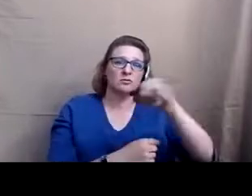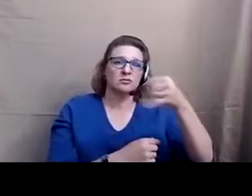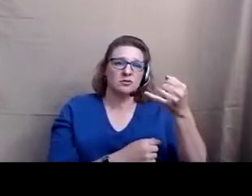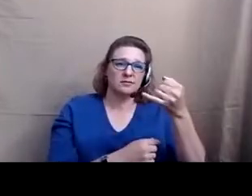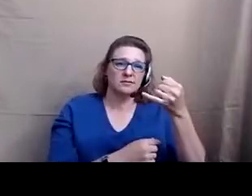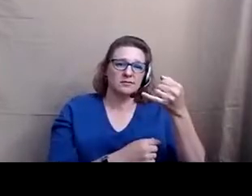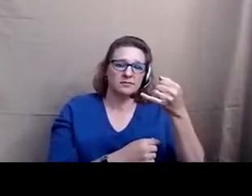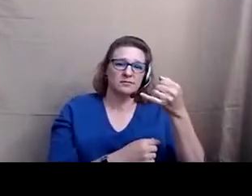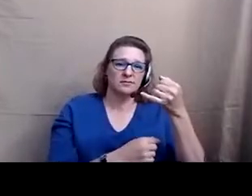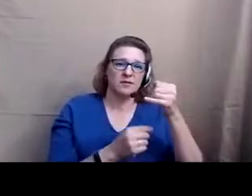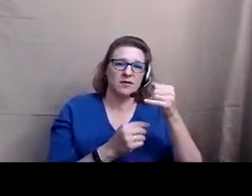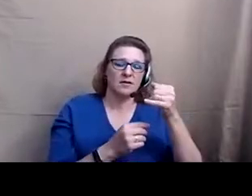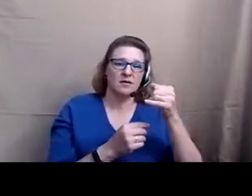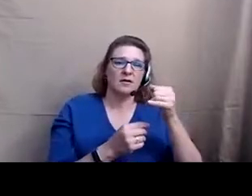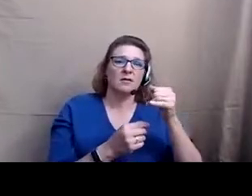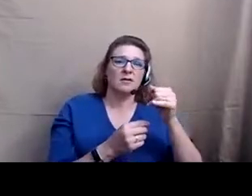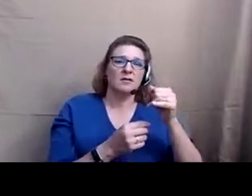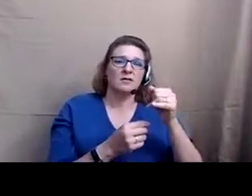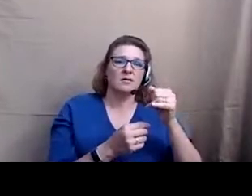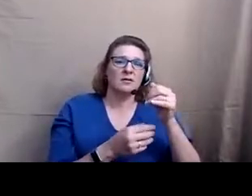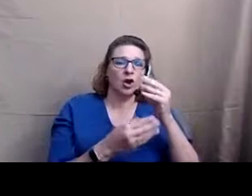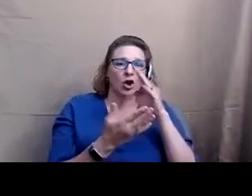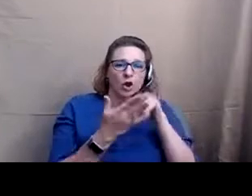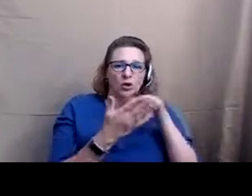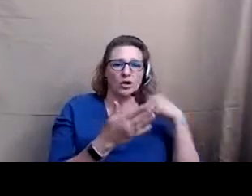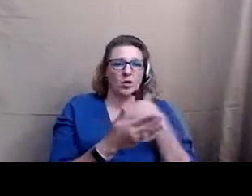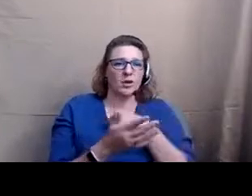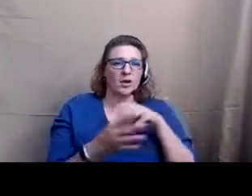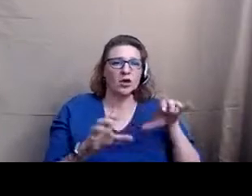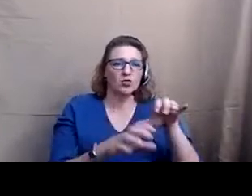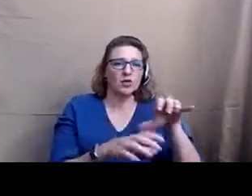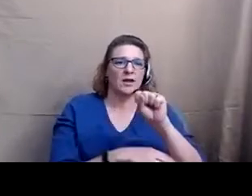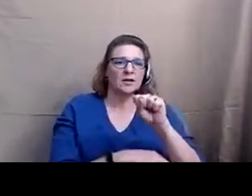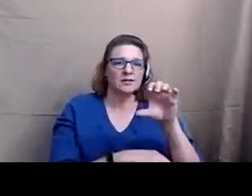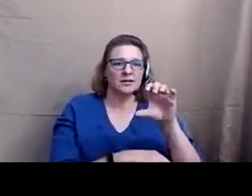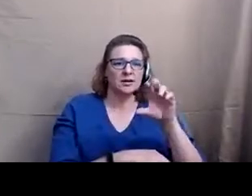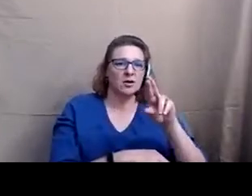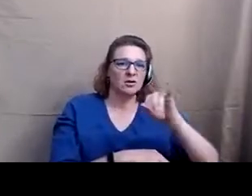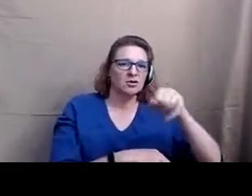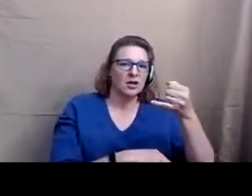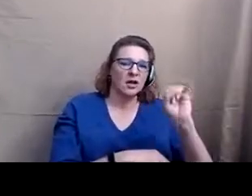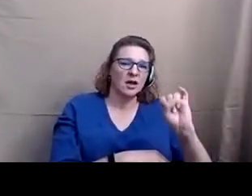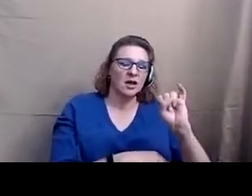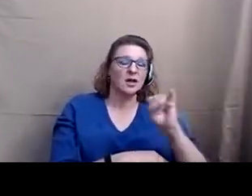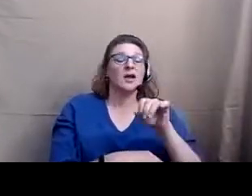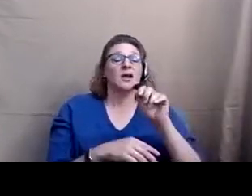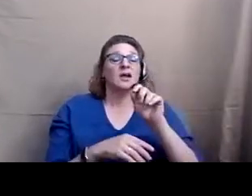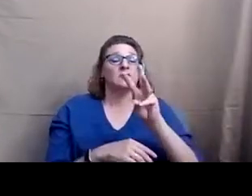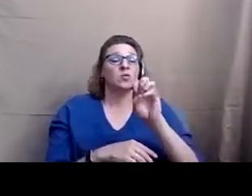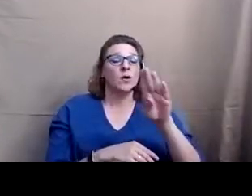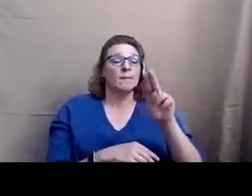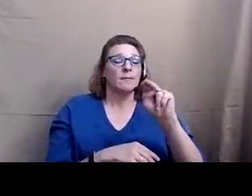launching at SCRJI. Again, it's a virtual webinar series that is designed